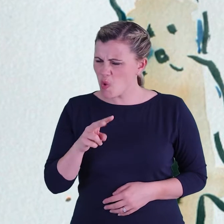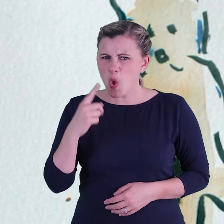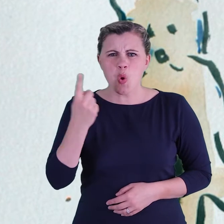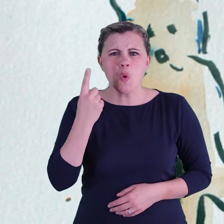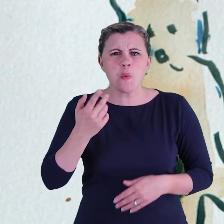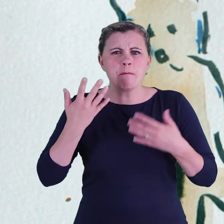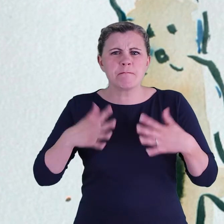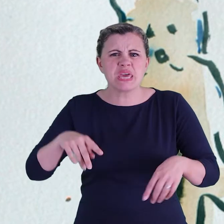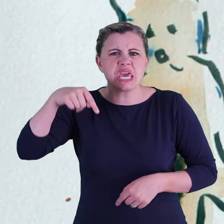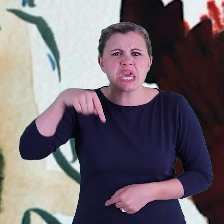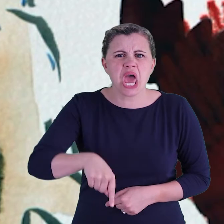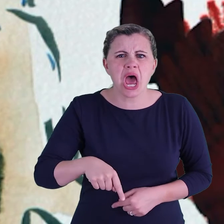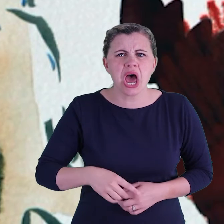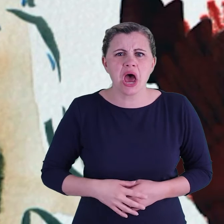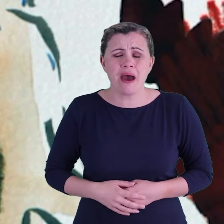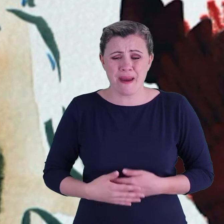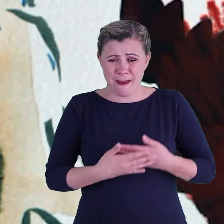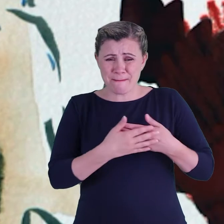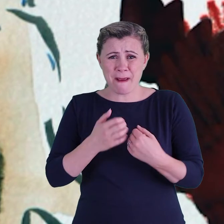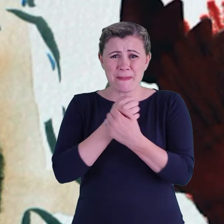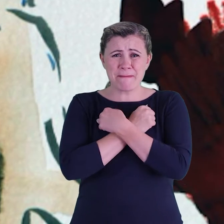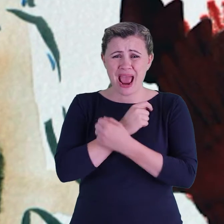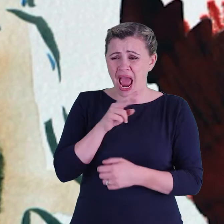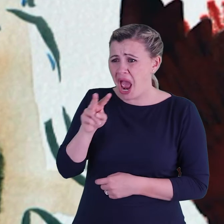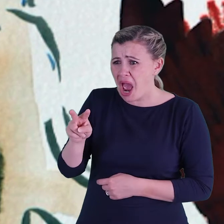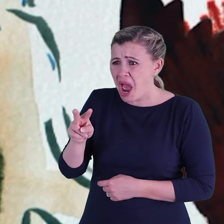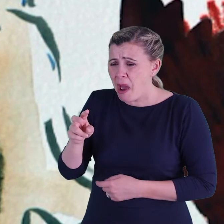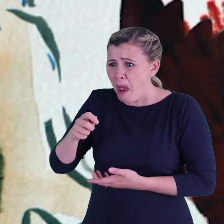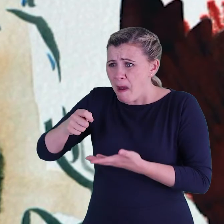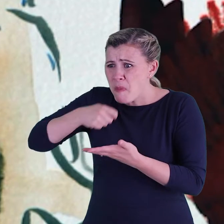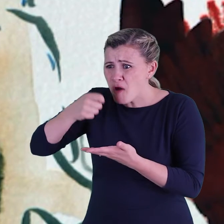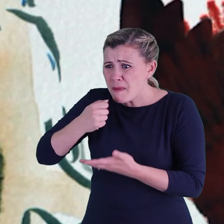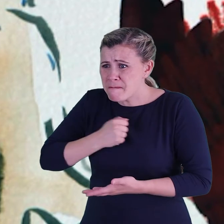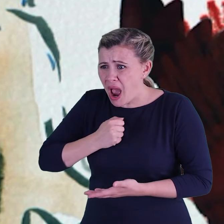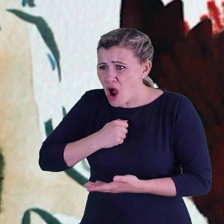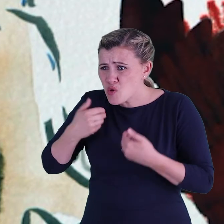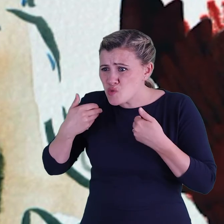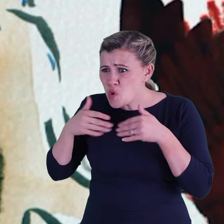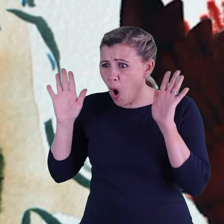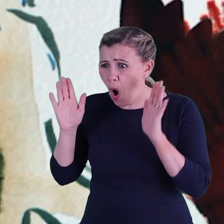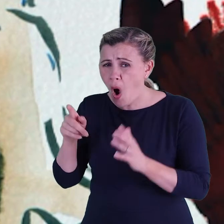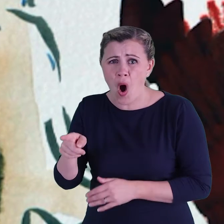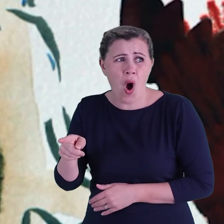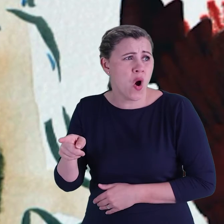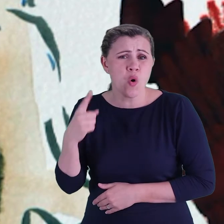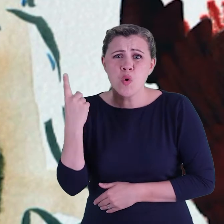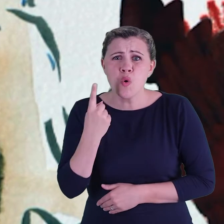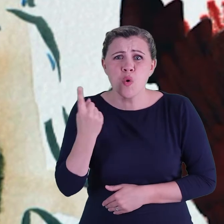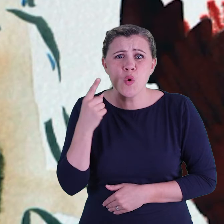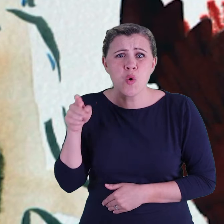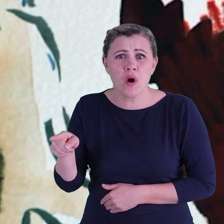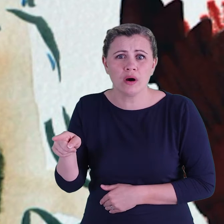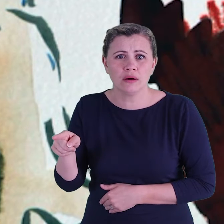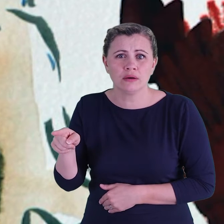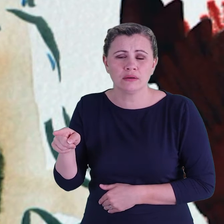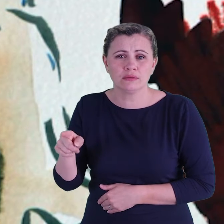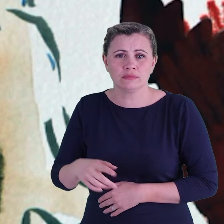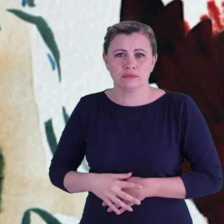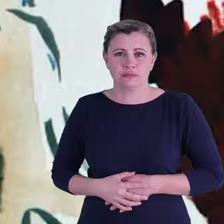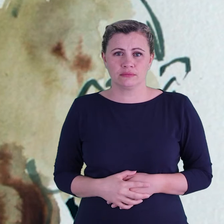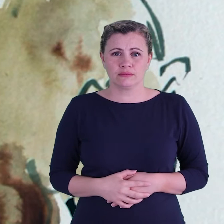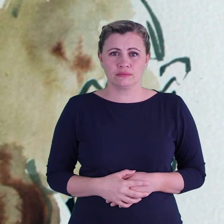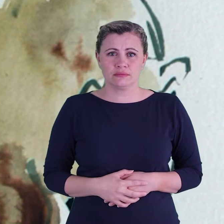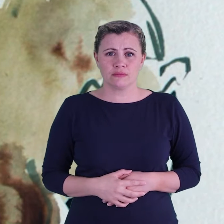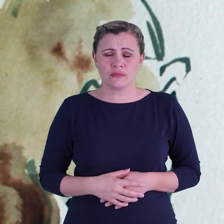"Someone's been in here, it seems." "Who's eaten all my porridge?" cried a distraught Baby Bear.